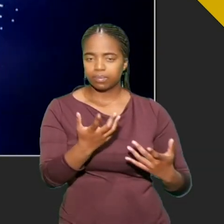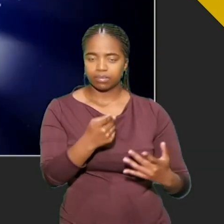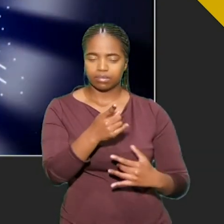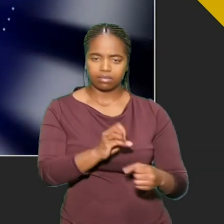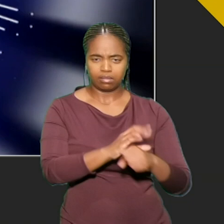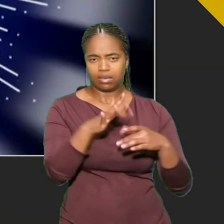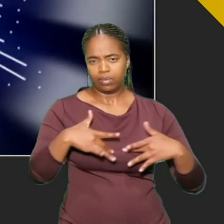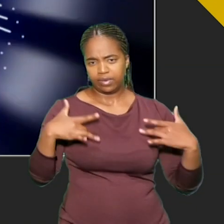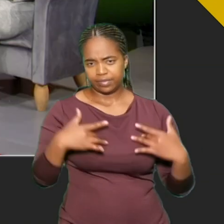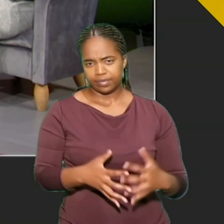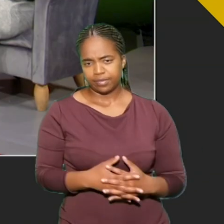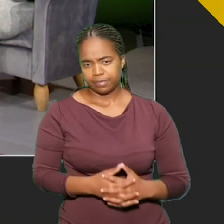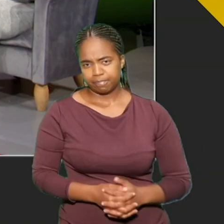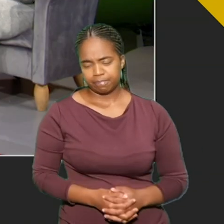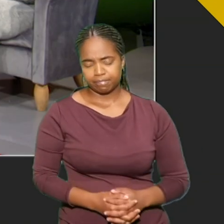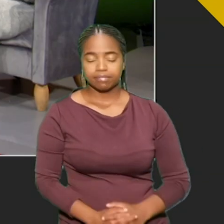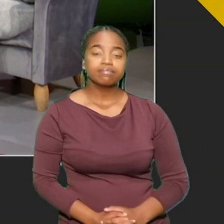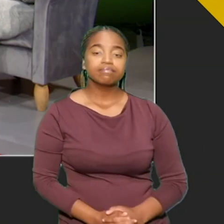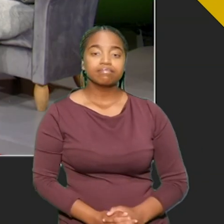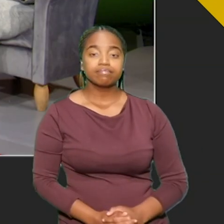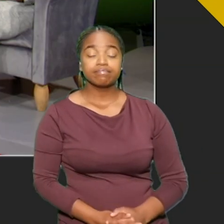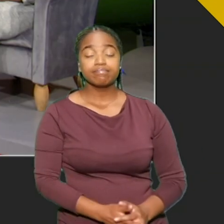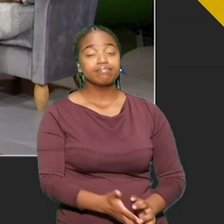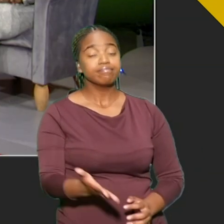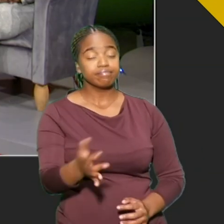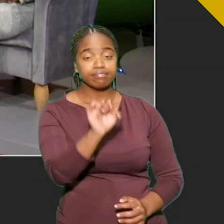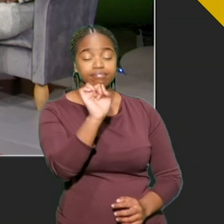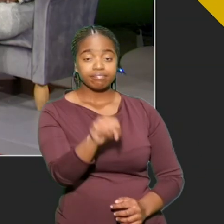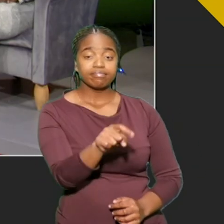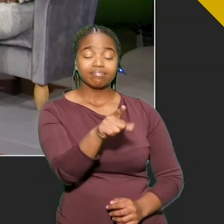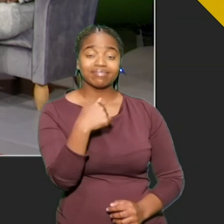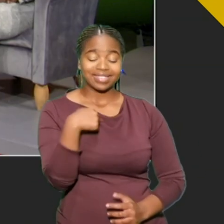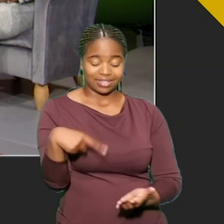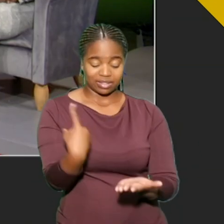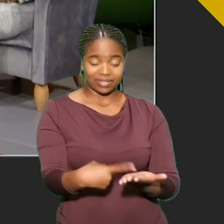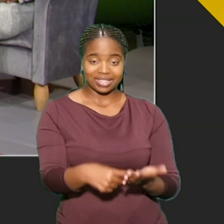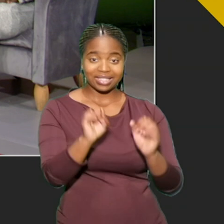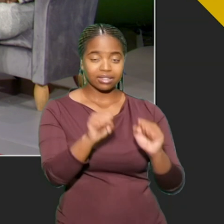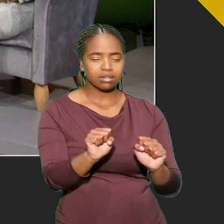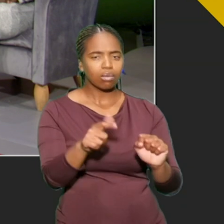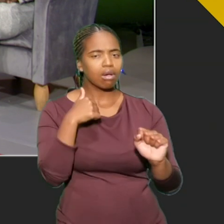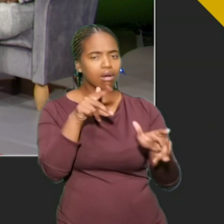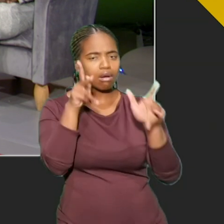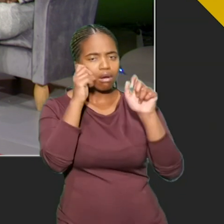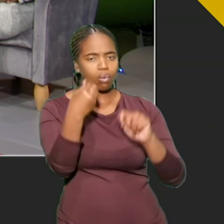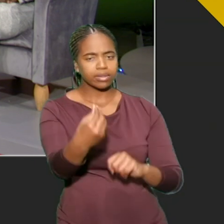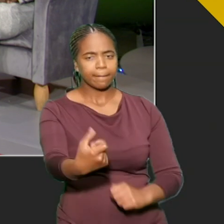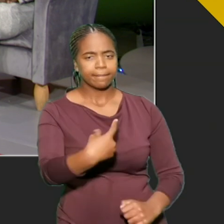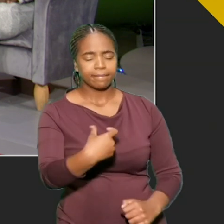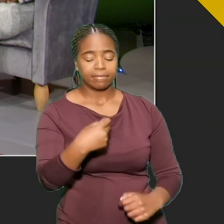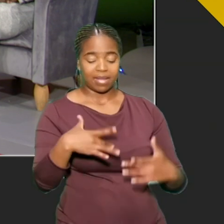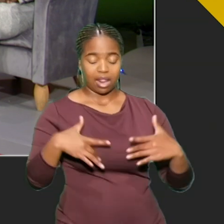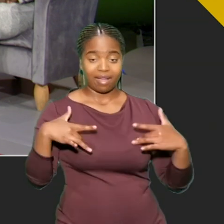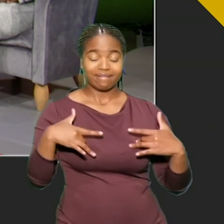affects our lives. Thank you. And Yosbonela Futi, another part of this conversation, and Nobuzuela from the people speaking about the quality